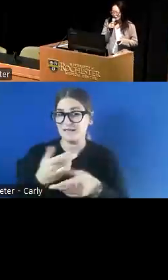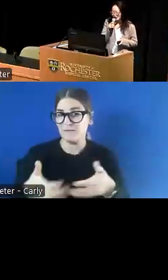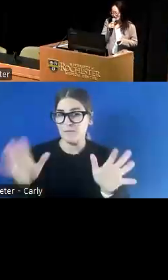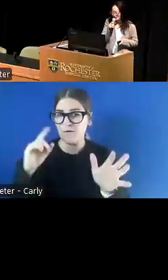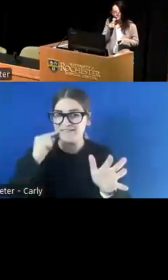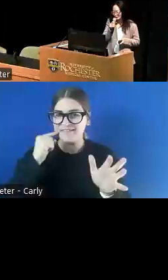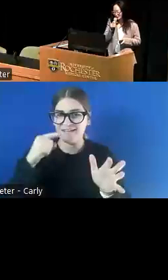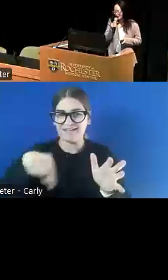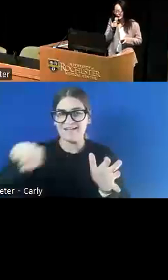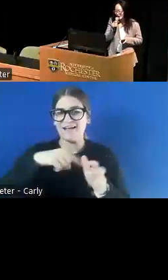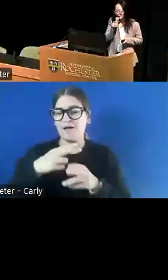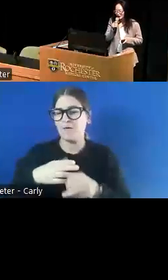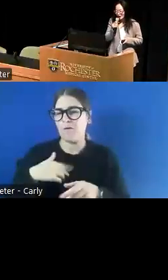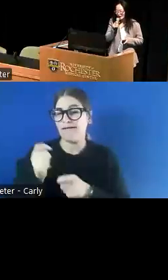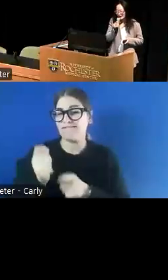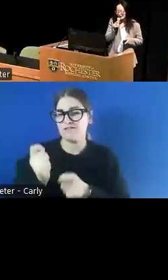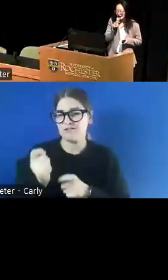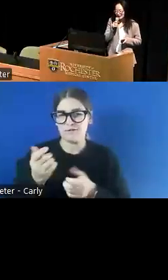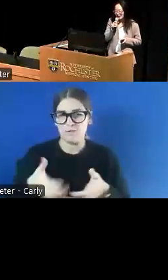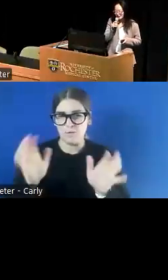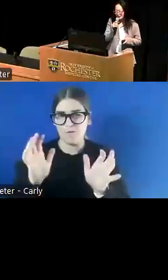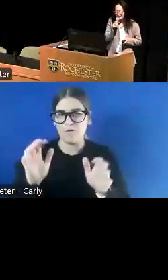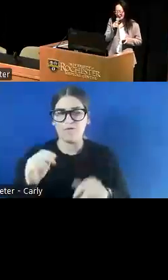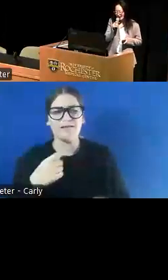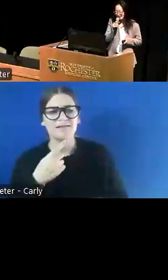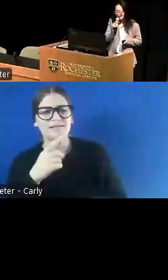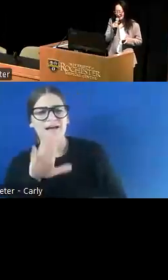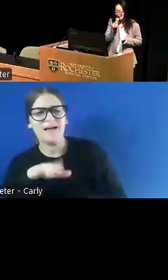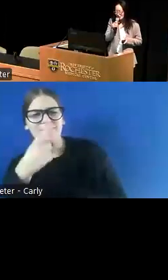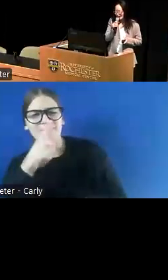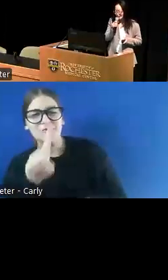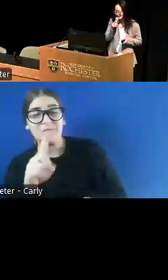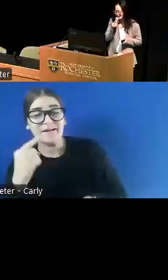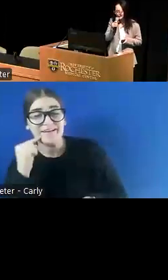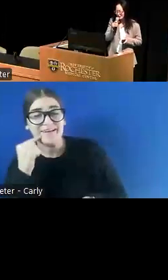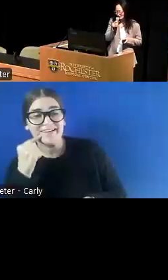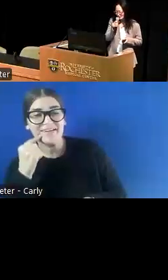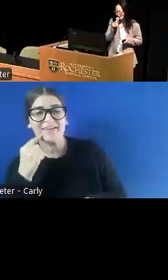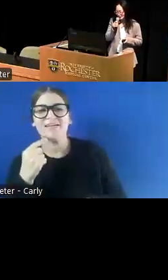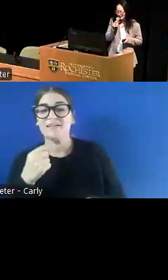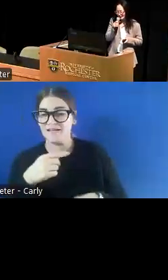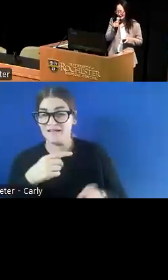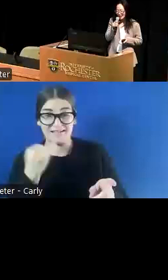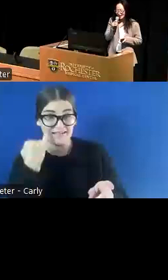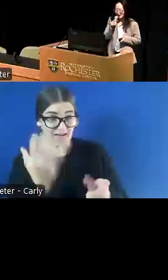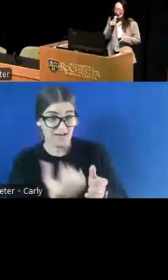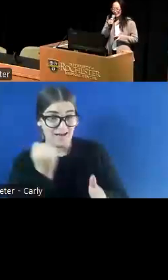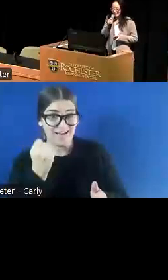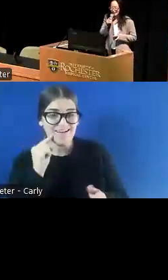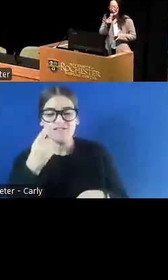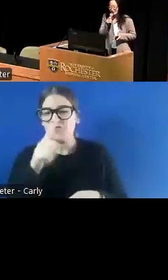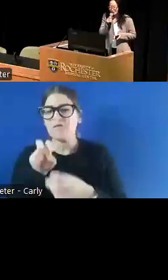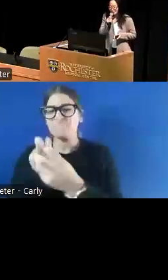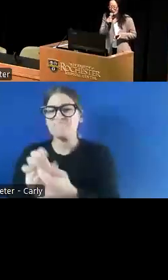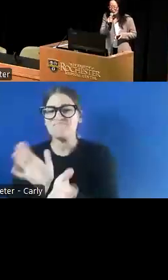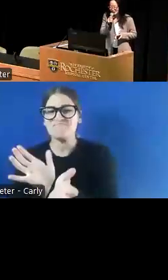it my fishing bowl, you know? They will come and say, can I get a piece of candy? And while I'm here, can I talk to you for a minute? I would say in